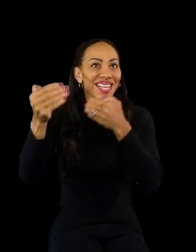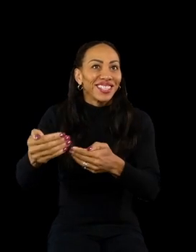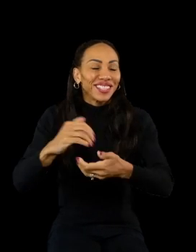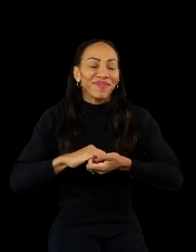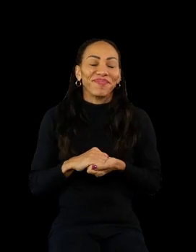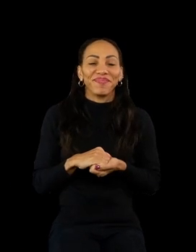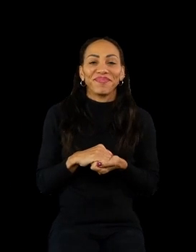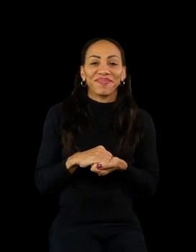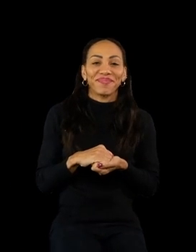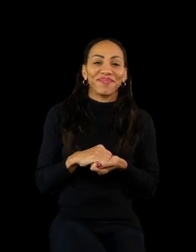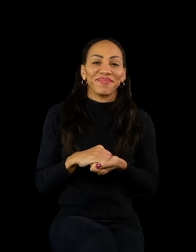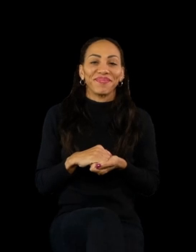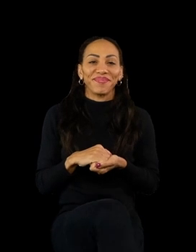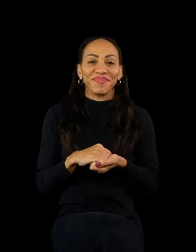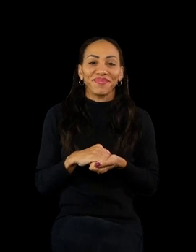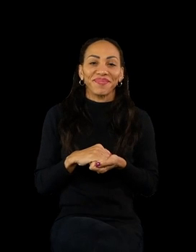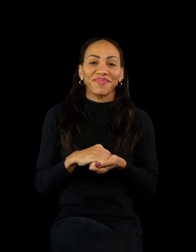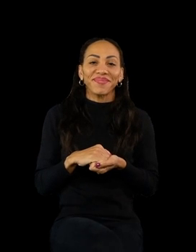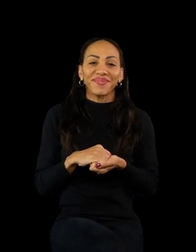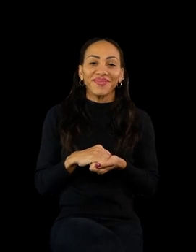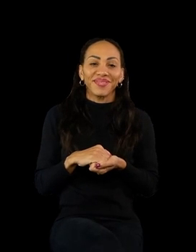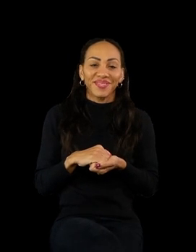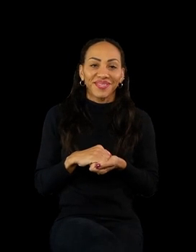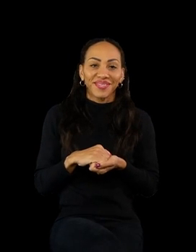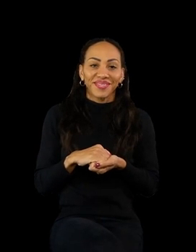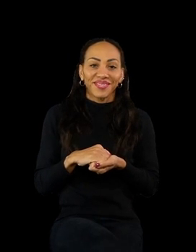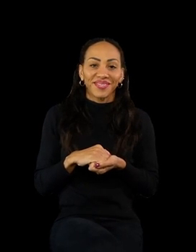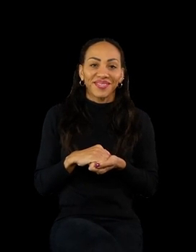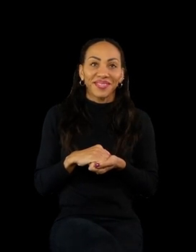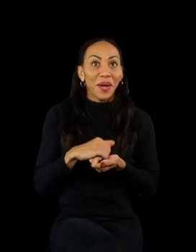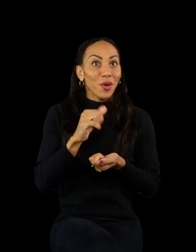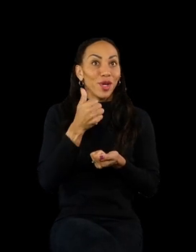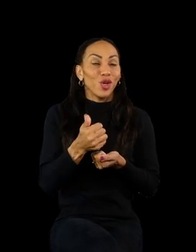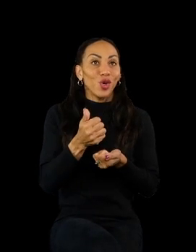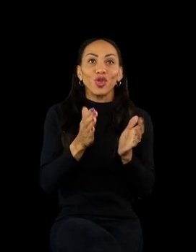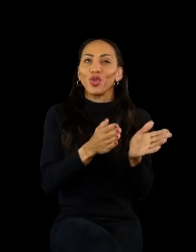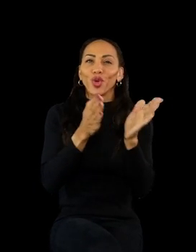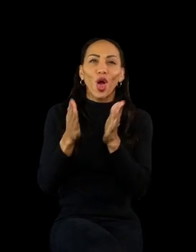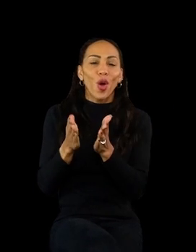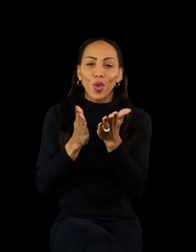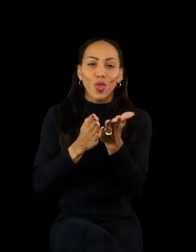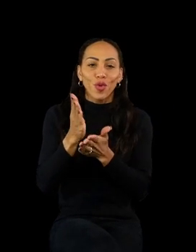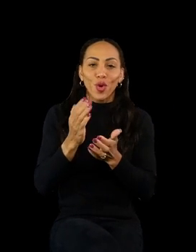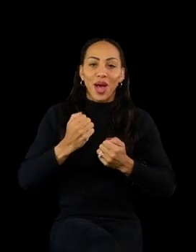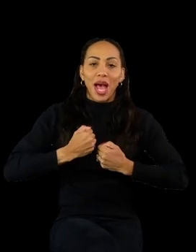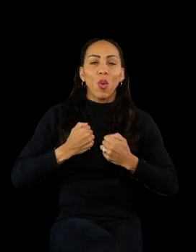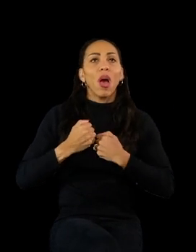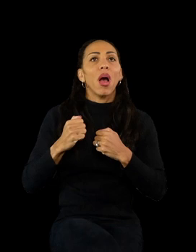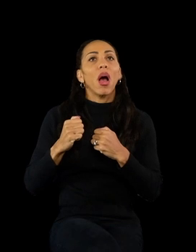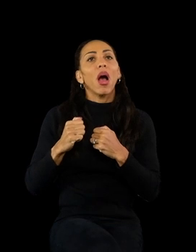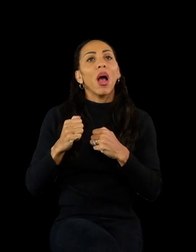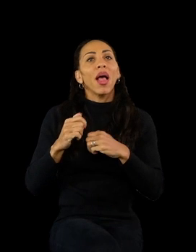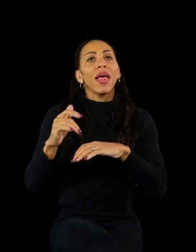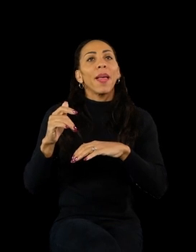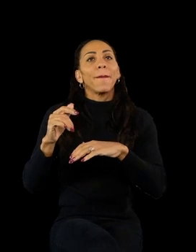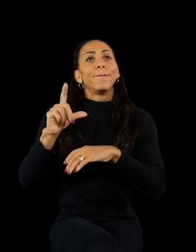session. Great, fantastic. I've got a few to go through. Would it be good to go through